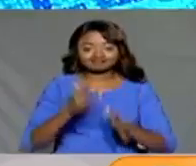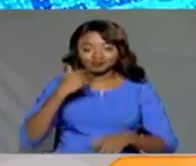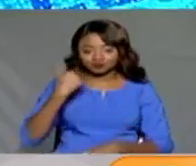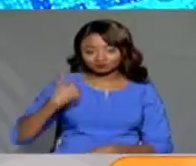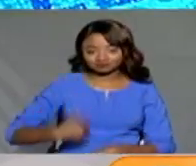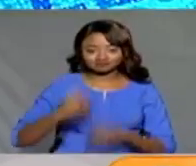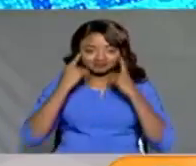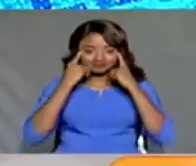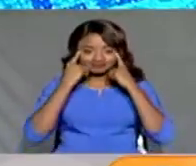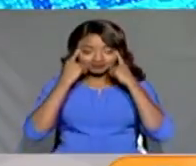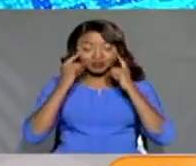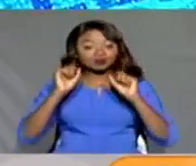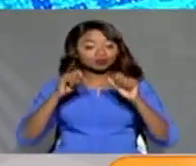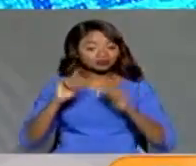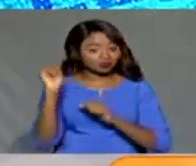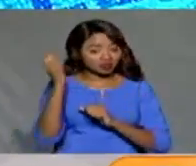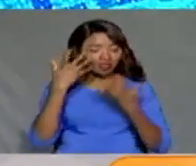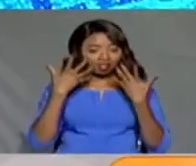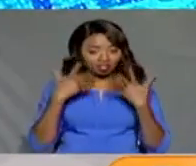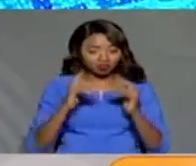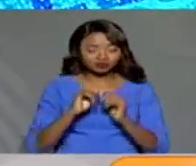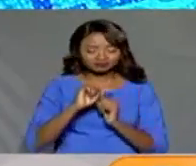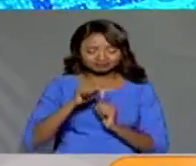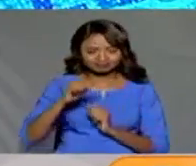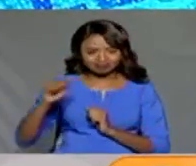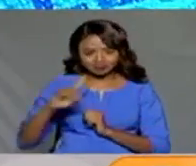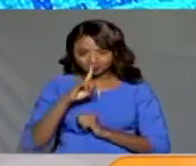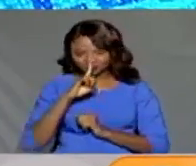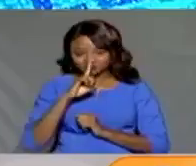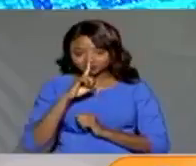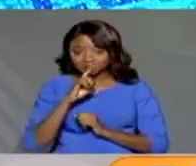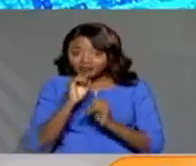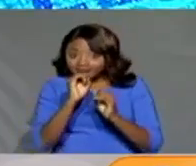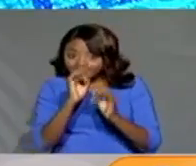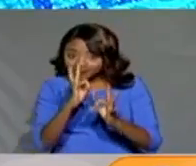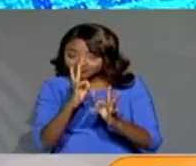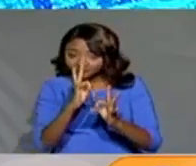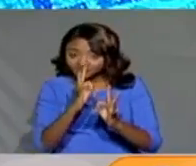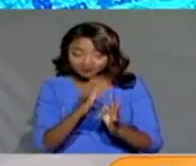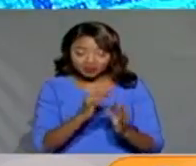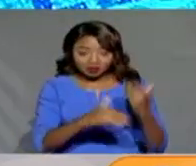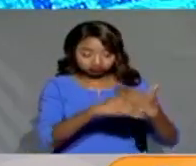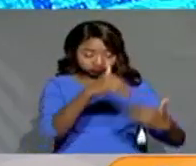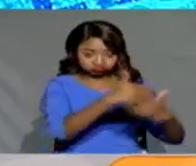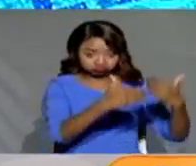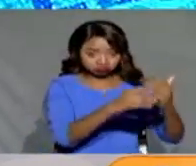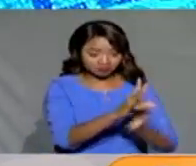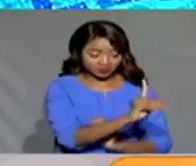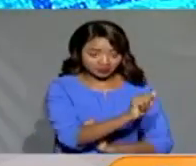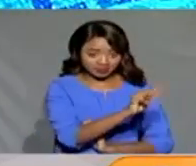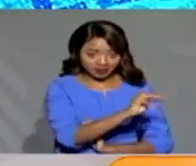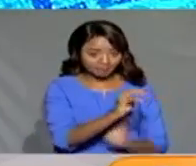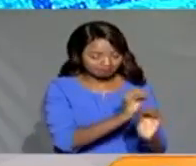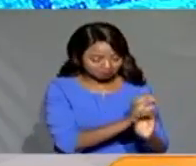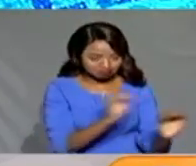the country could lose billions of shillings should it go ahead to discontinue the Kimwarer Dam project and downscale the